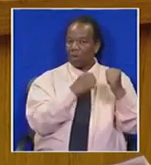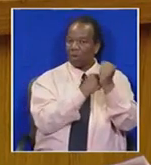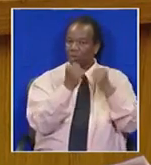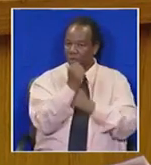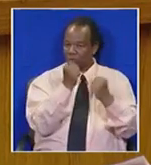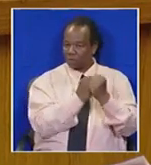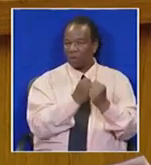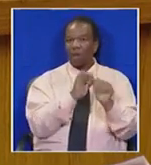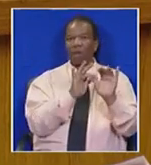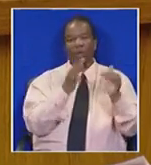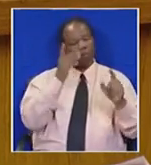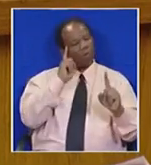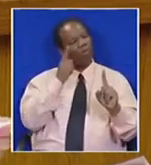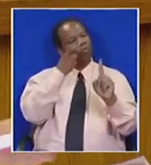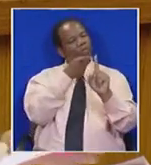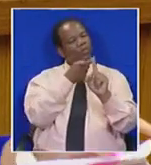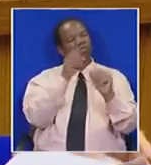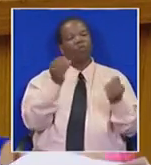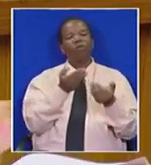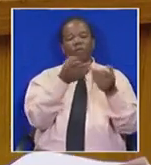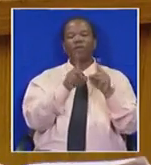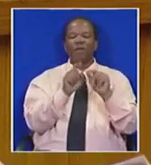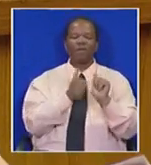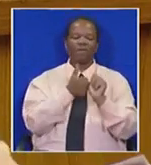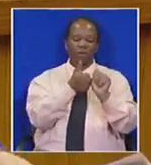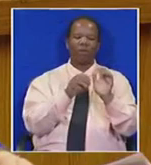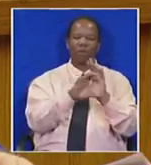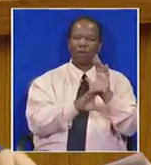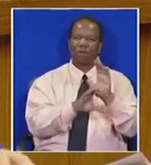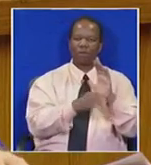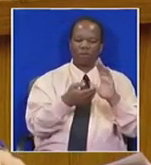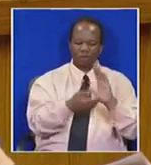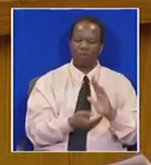the fulfillment and the other constitutional imperatives that are upon